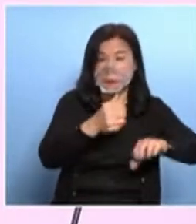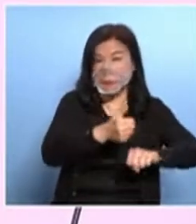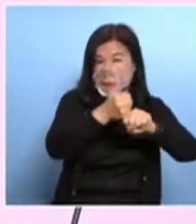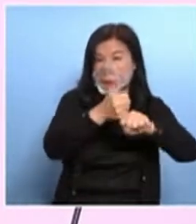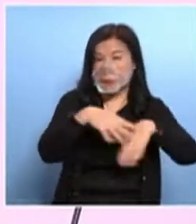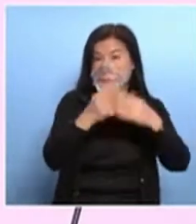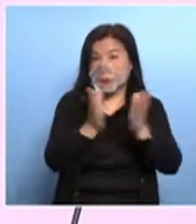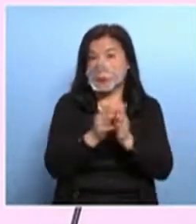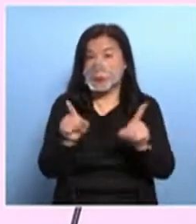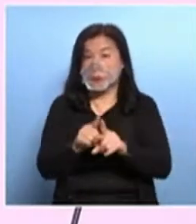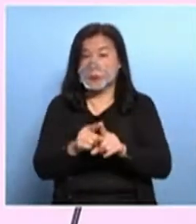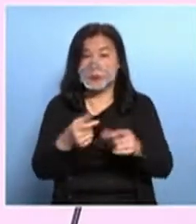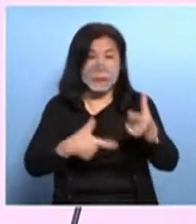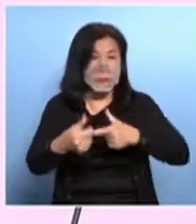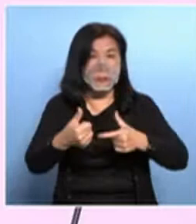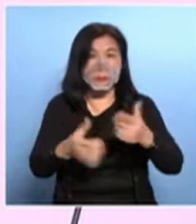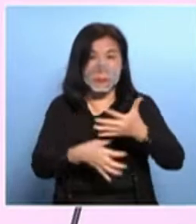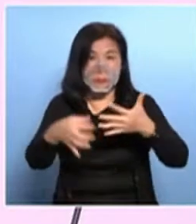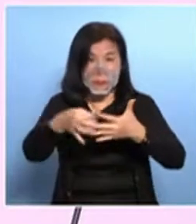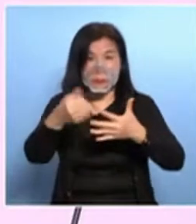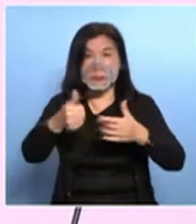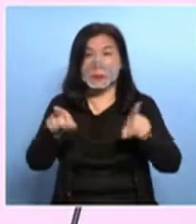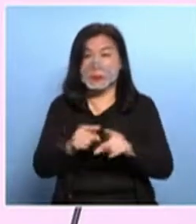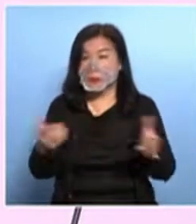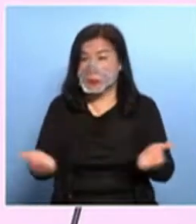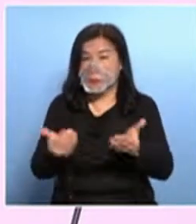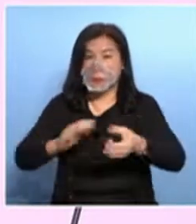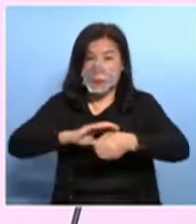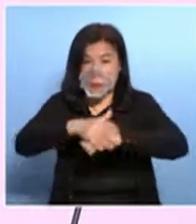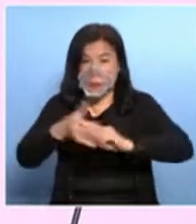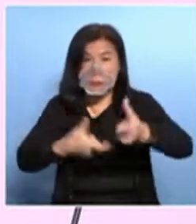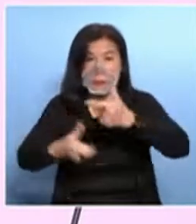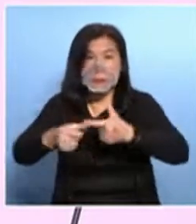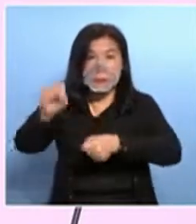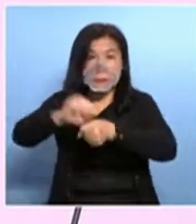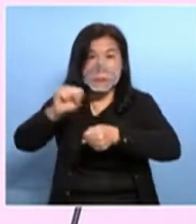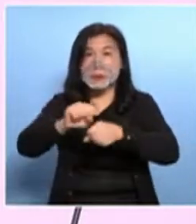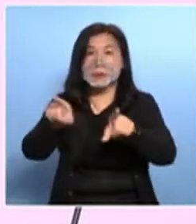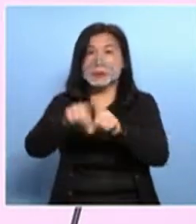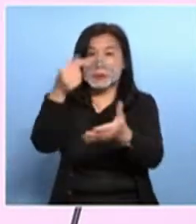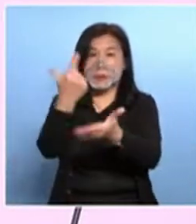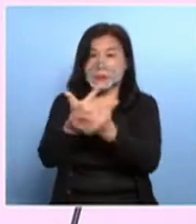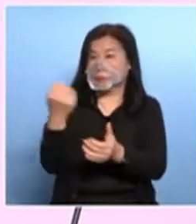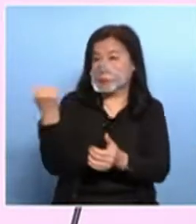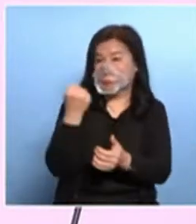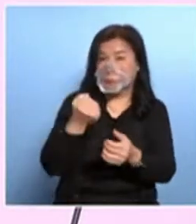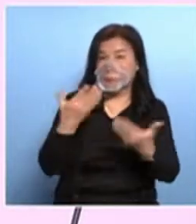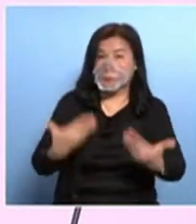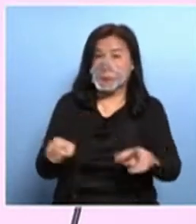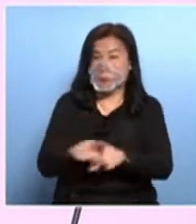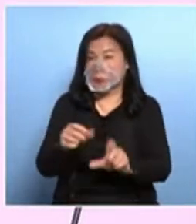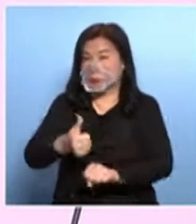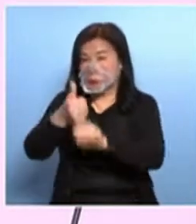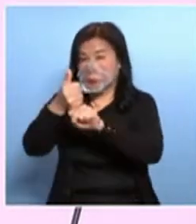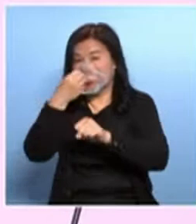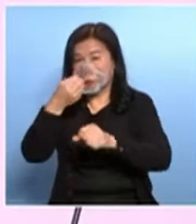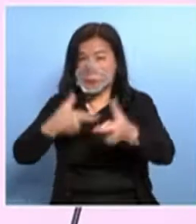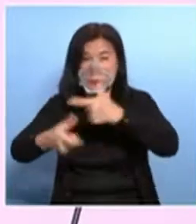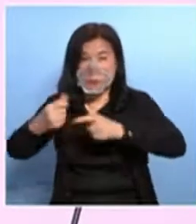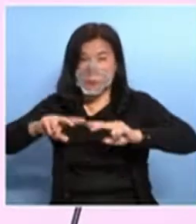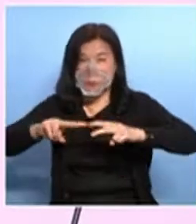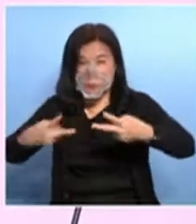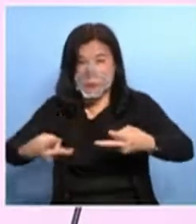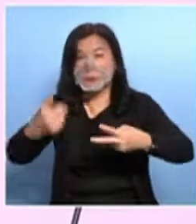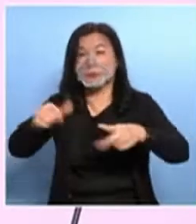term, the economic outlook for Hong Kong is positive. The sustained high-quality development of our country's economy will serve as the key driver of